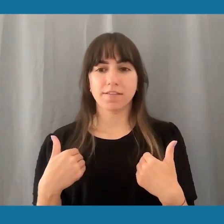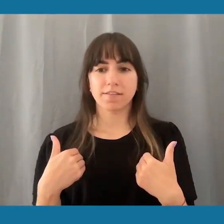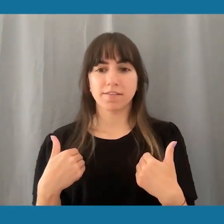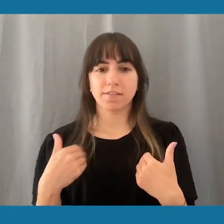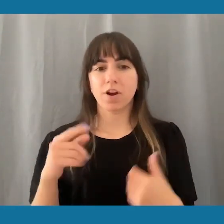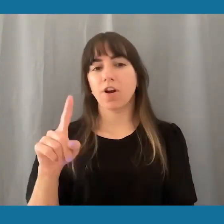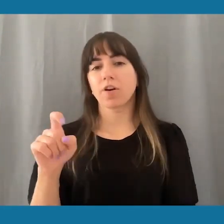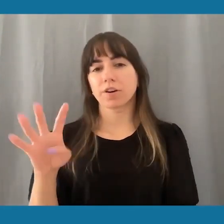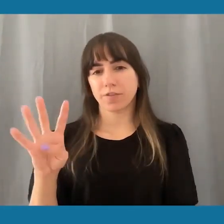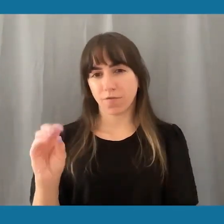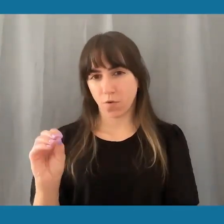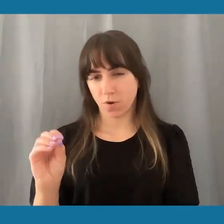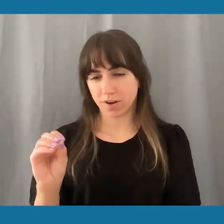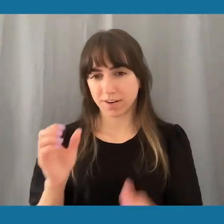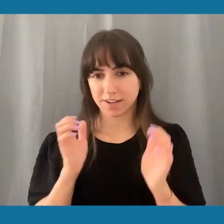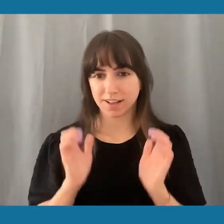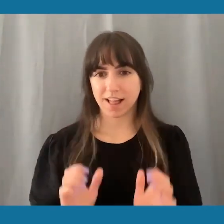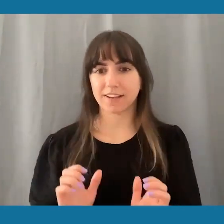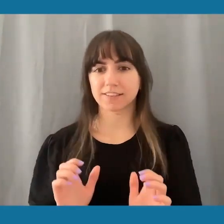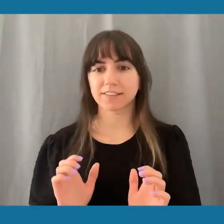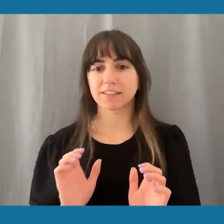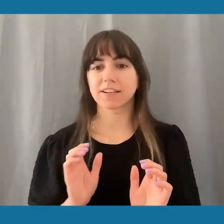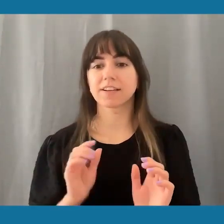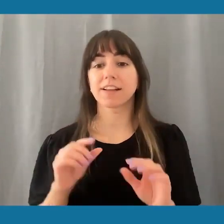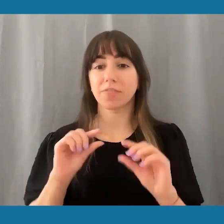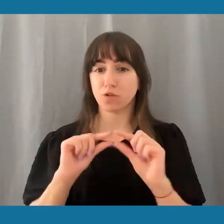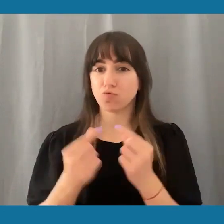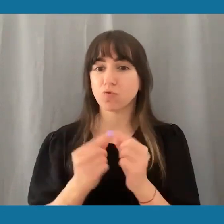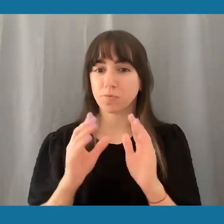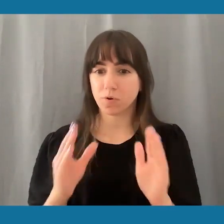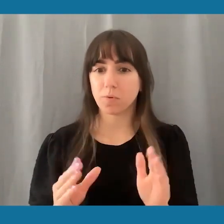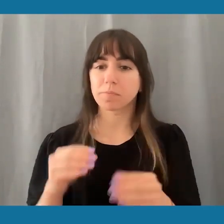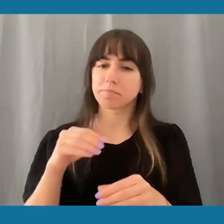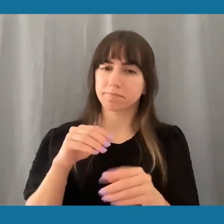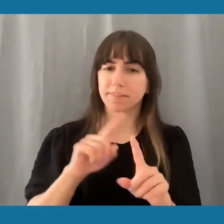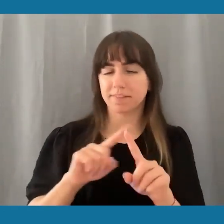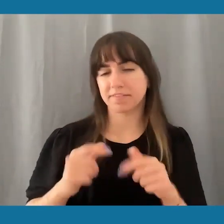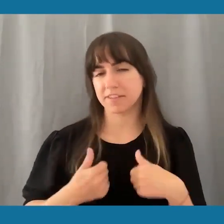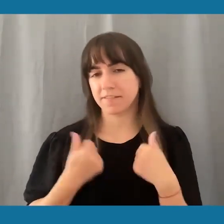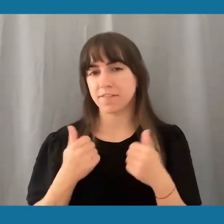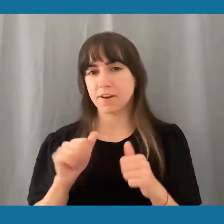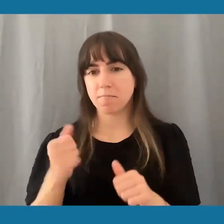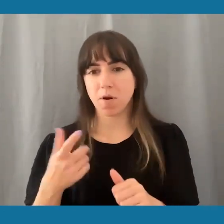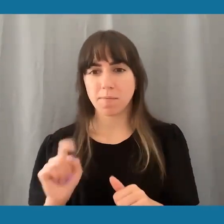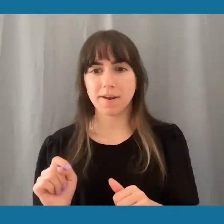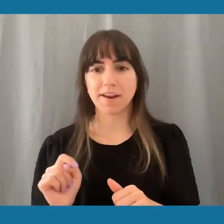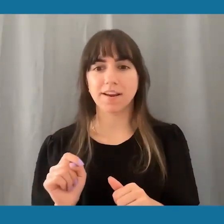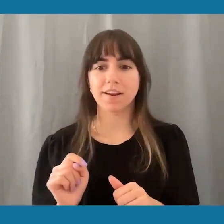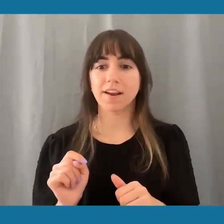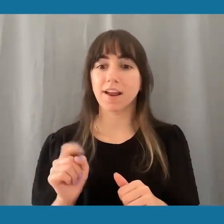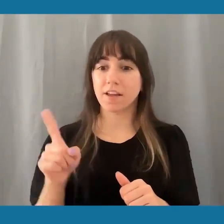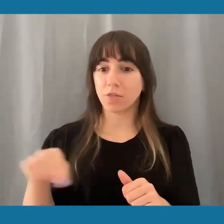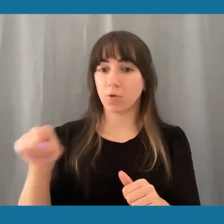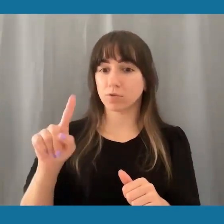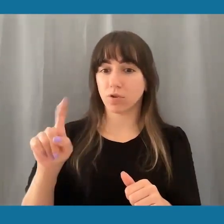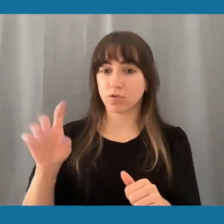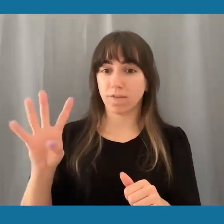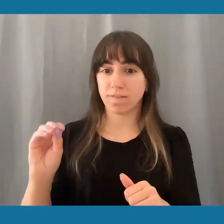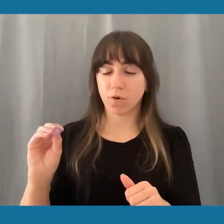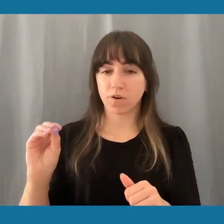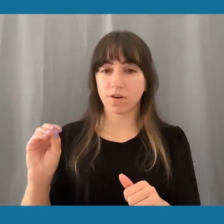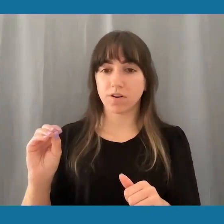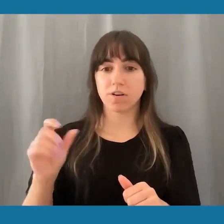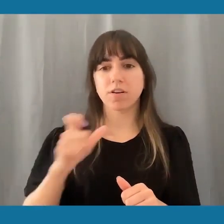those 140, now, not all of them have a lot of money. So, it's like our society. Some have a lot of money, some don't have a lot of